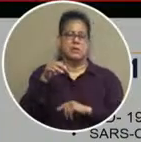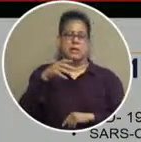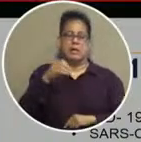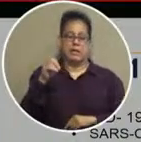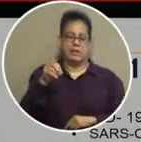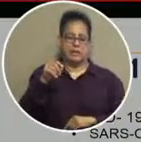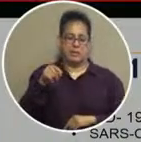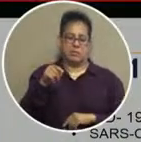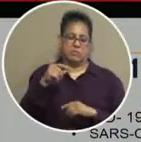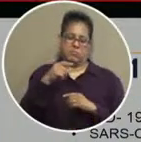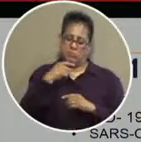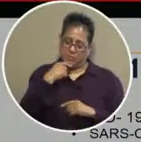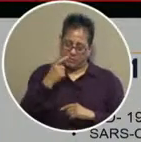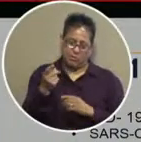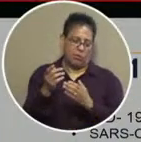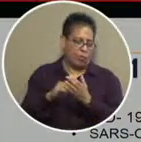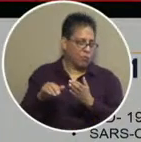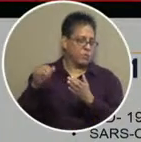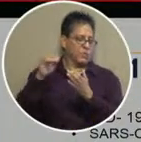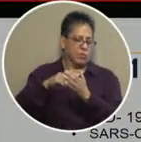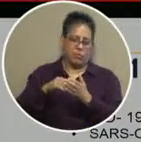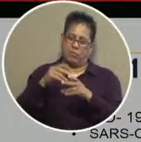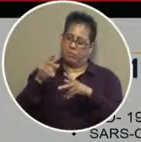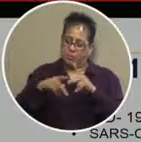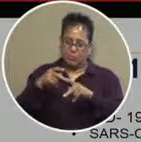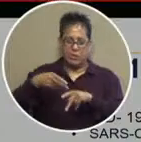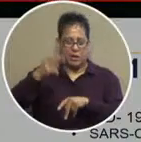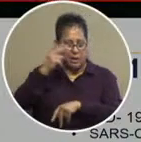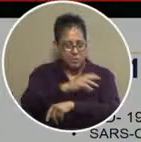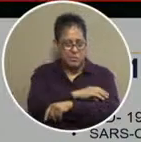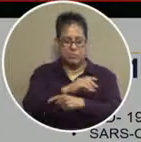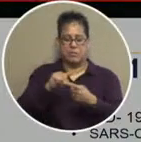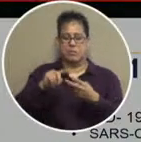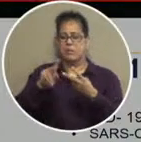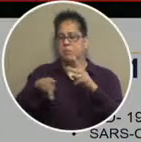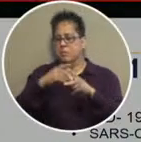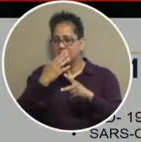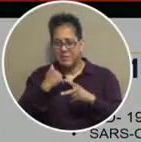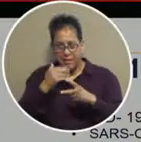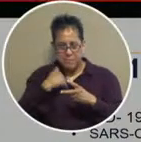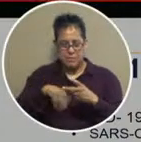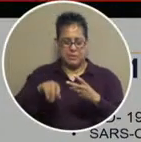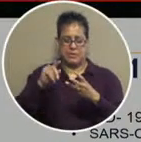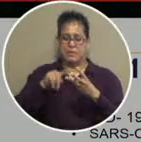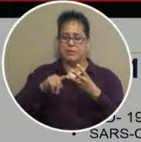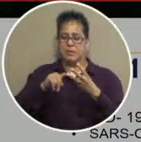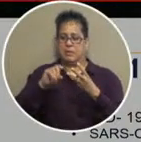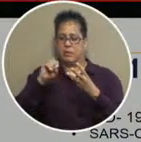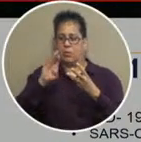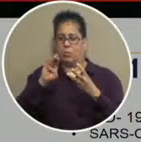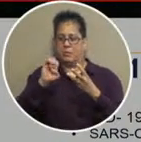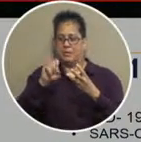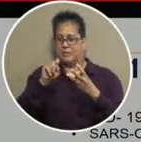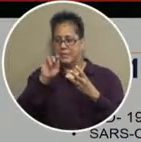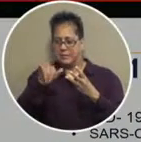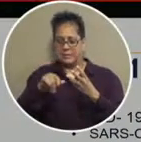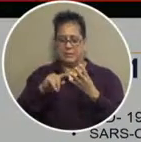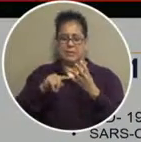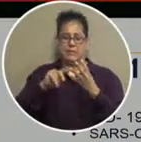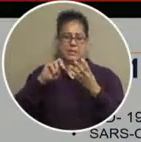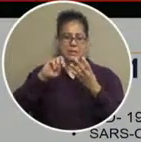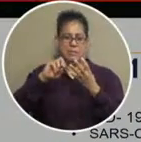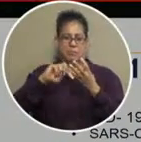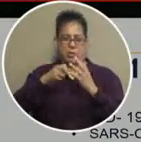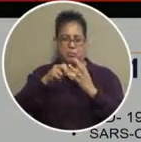we mention over and over, people with high blood pressure, people with diabetes, obesity, kidney